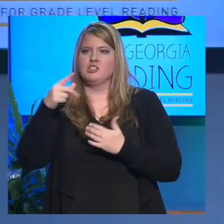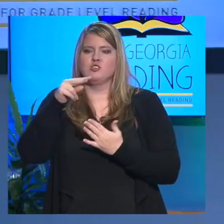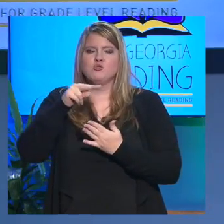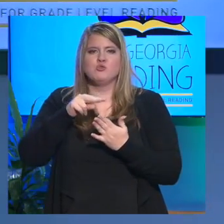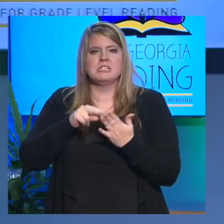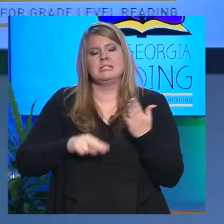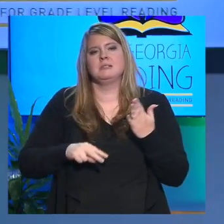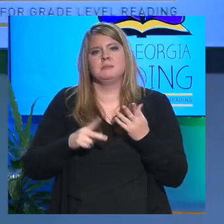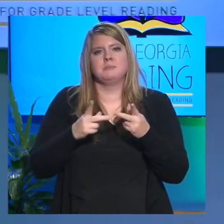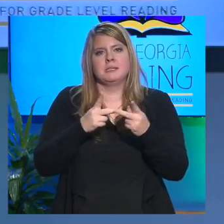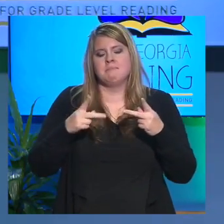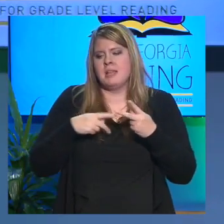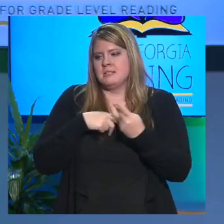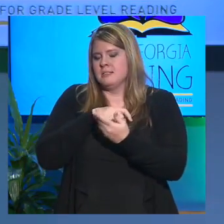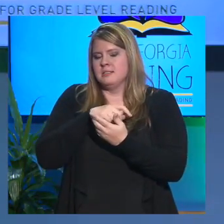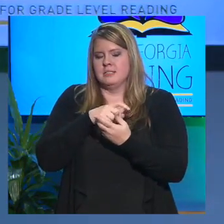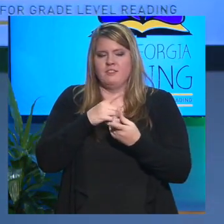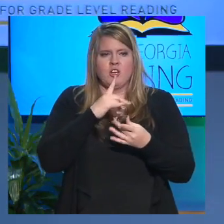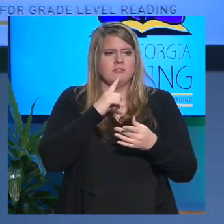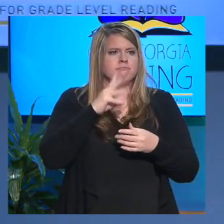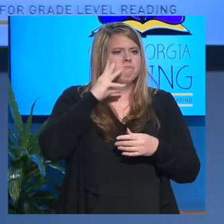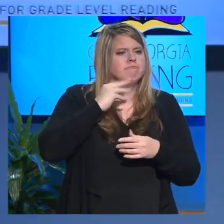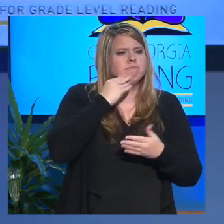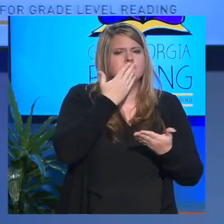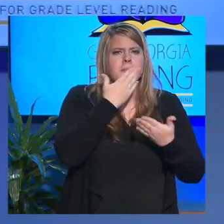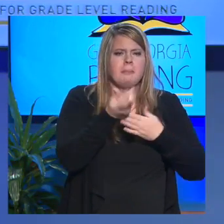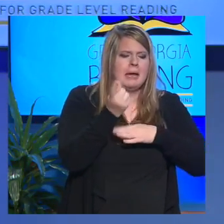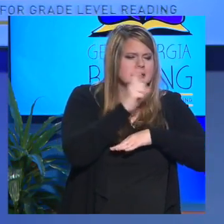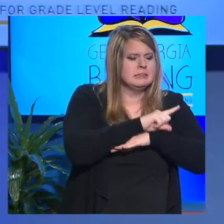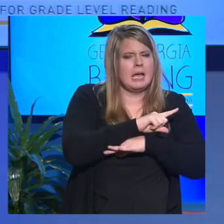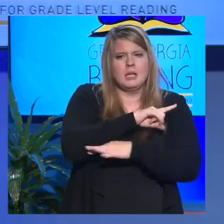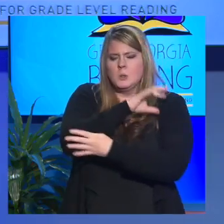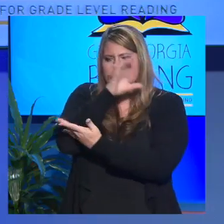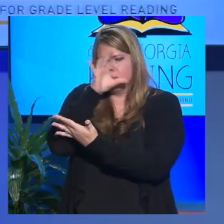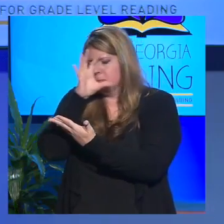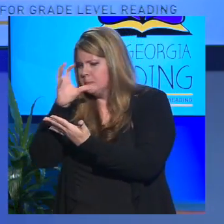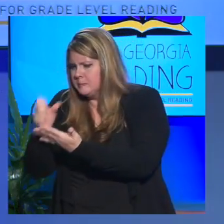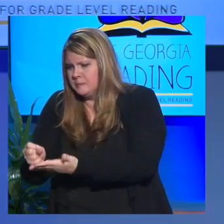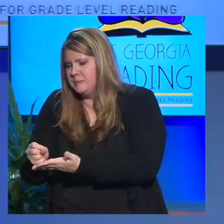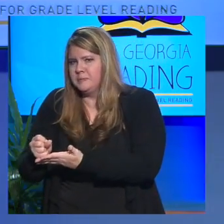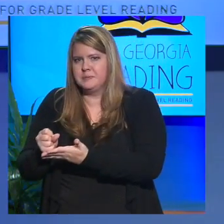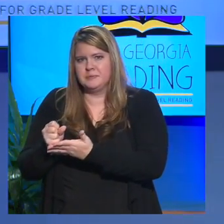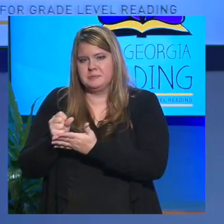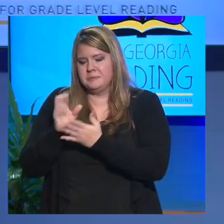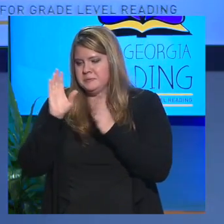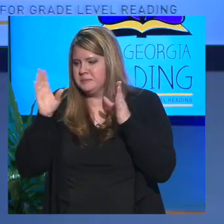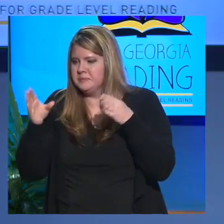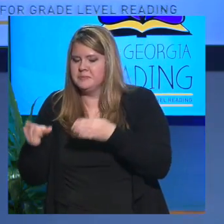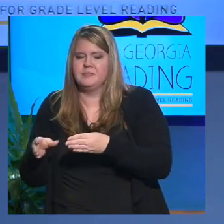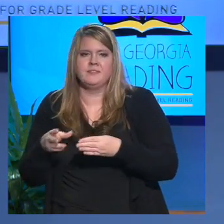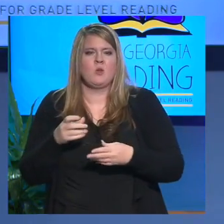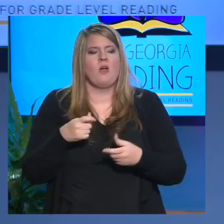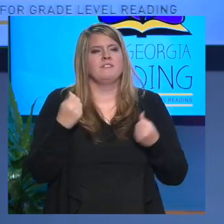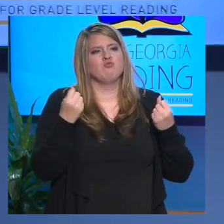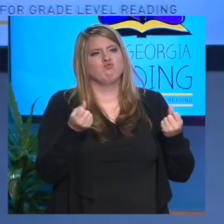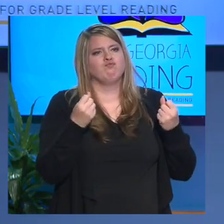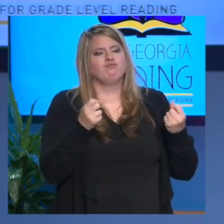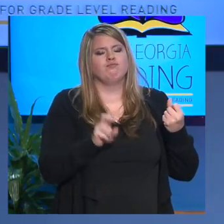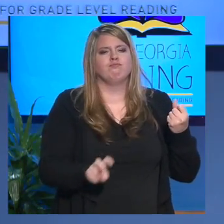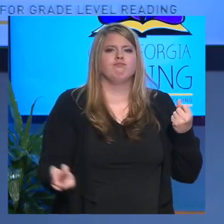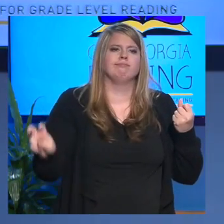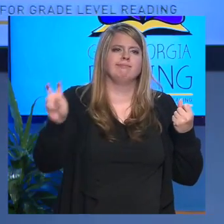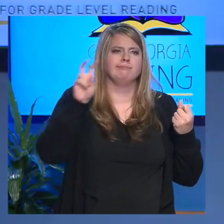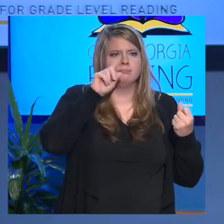place to go on a terrible day. It's a place to go on a long, boring trip. It's a place to